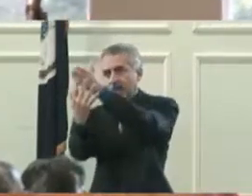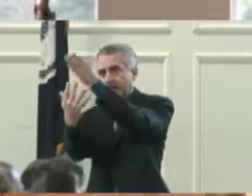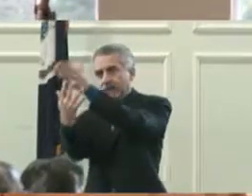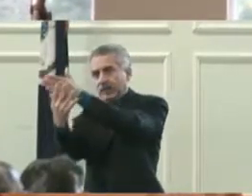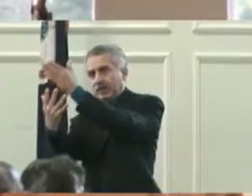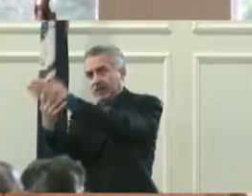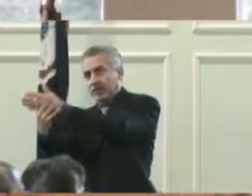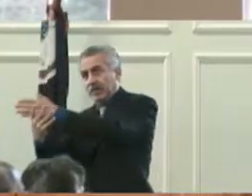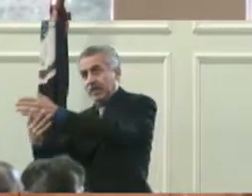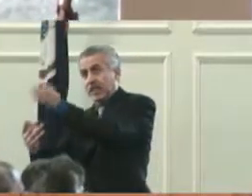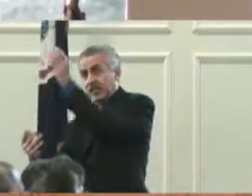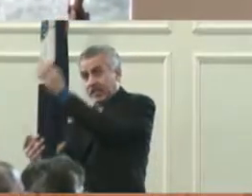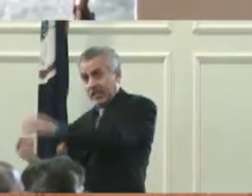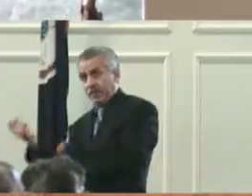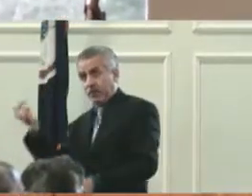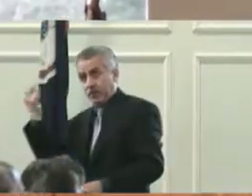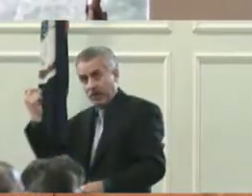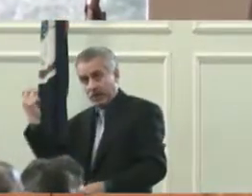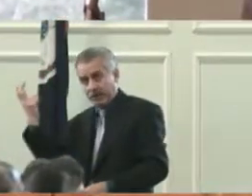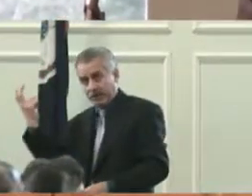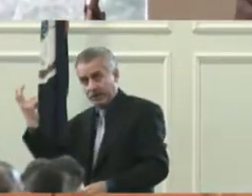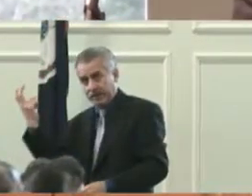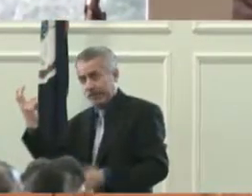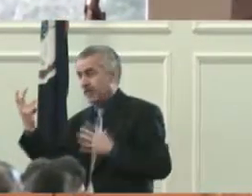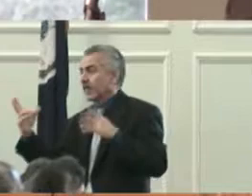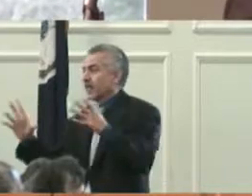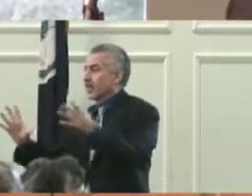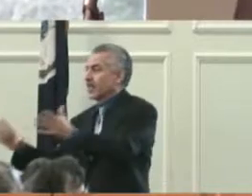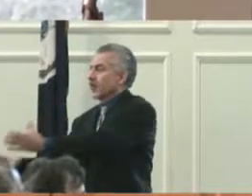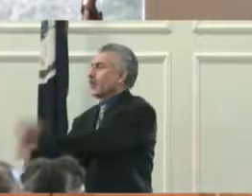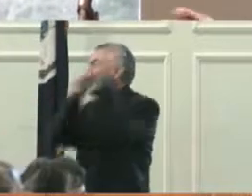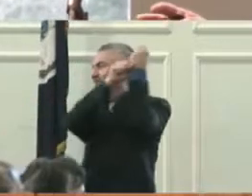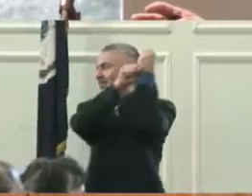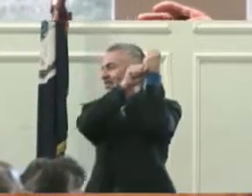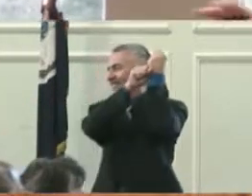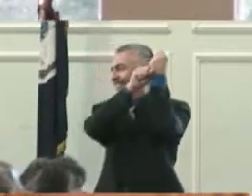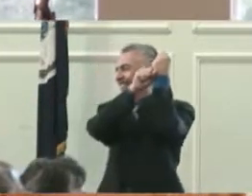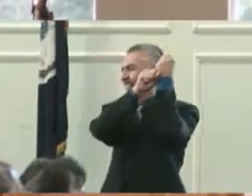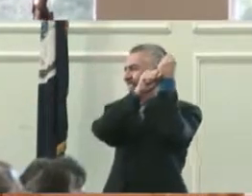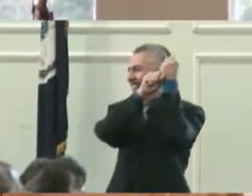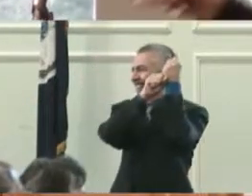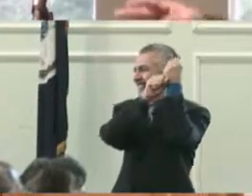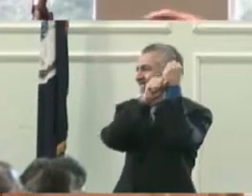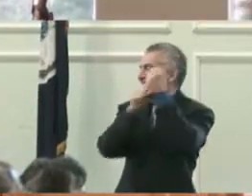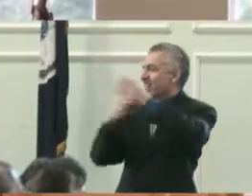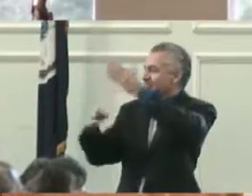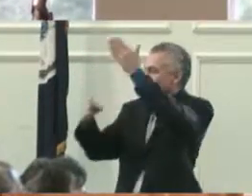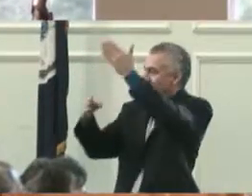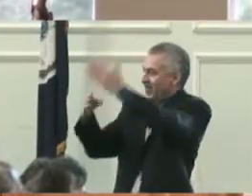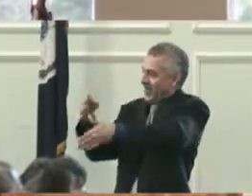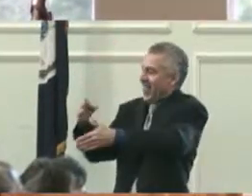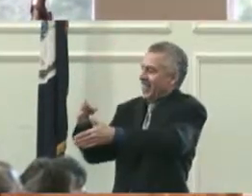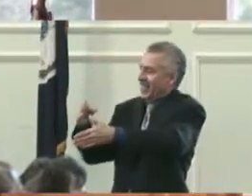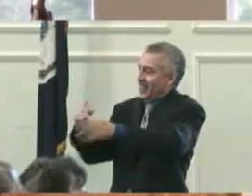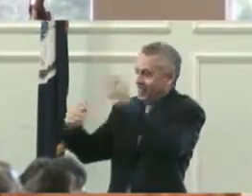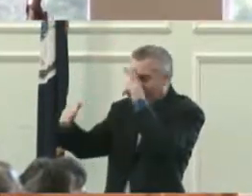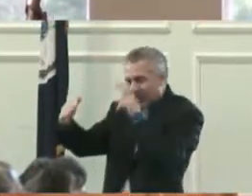going to look at chapter 12, which is the rescue. Now, the grand finale of all